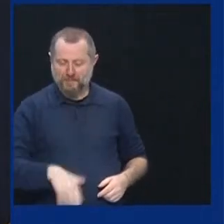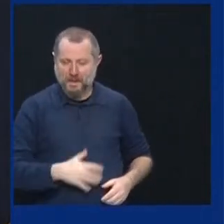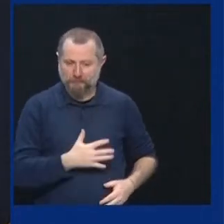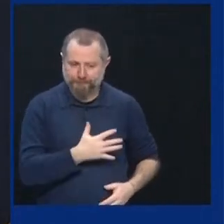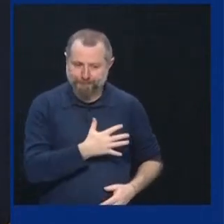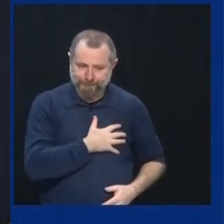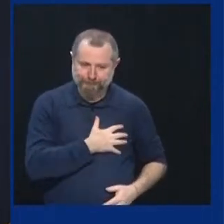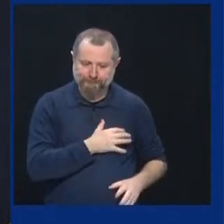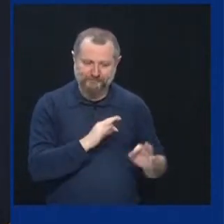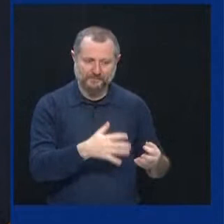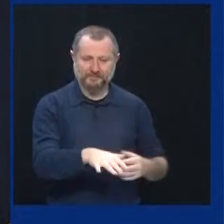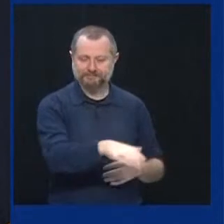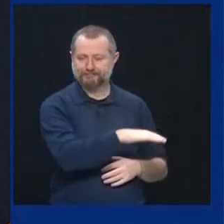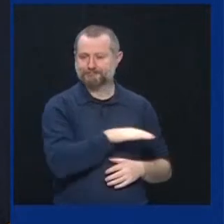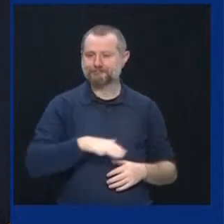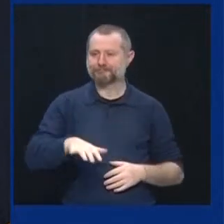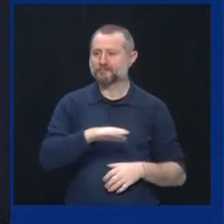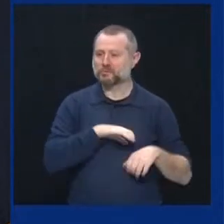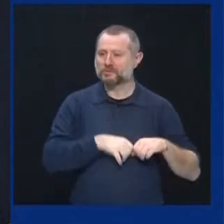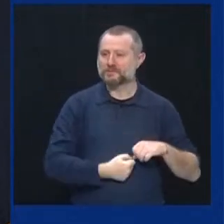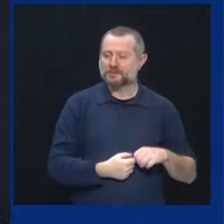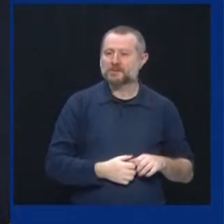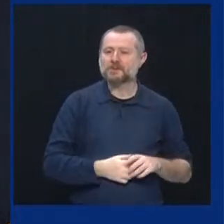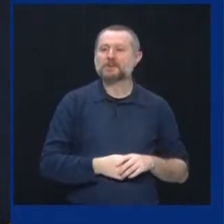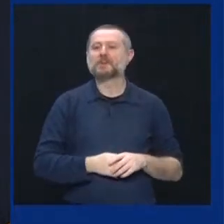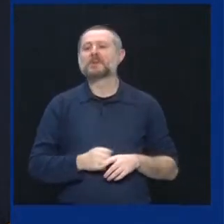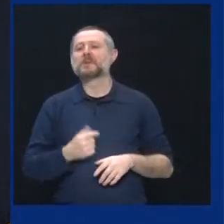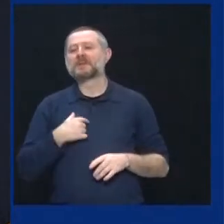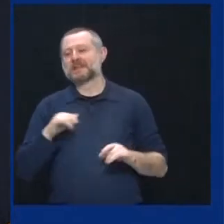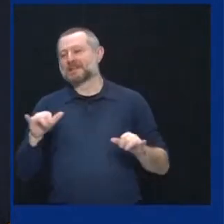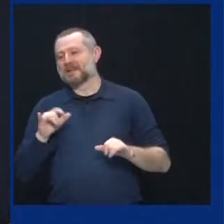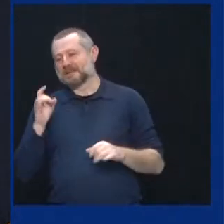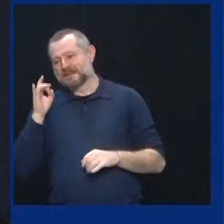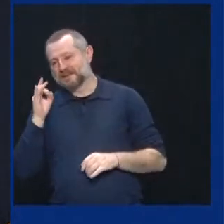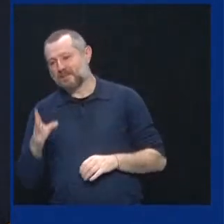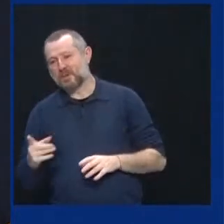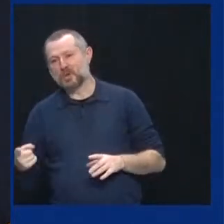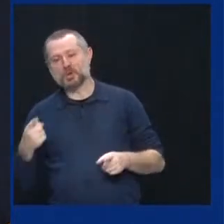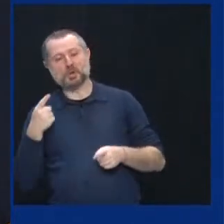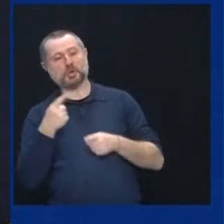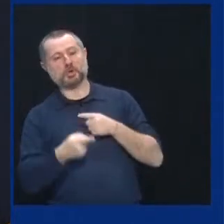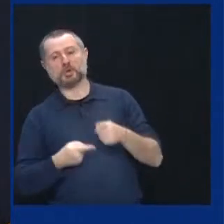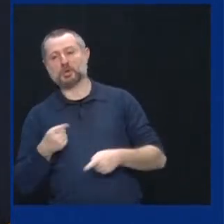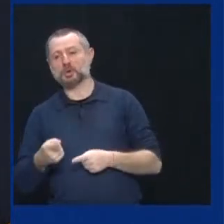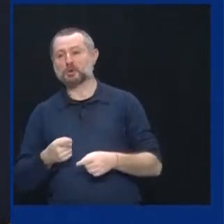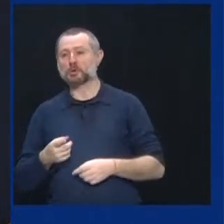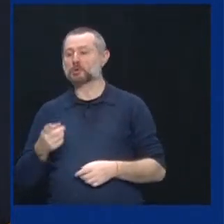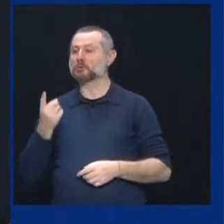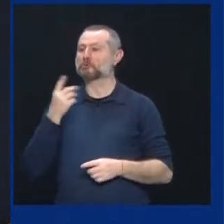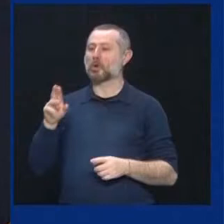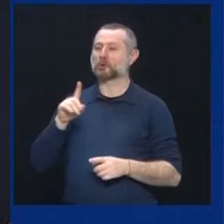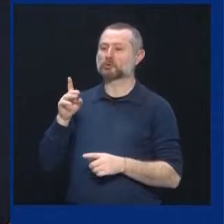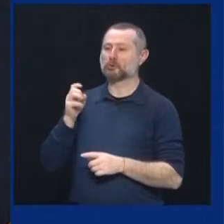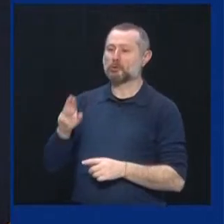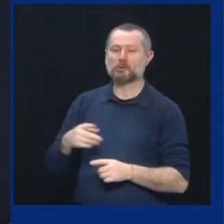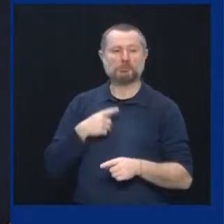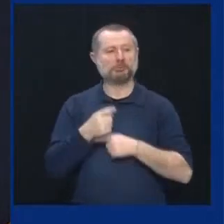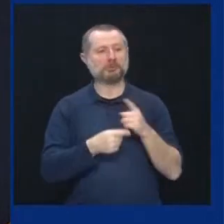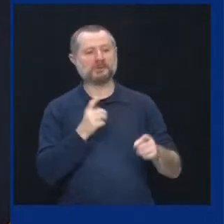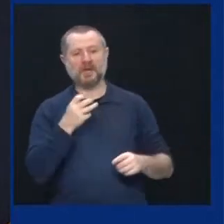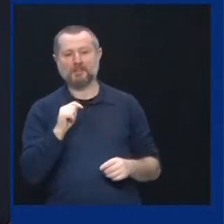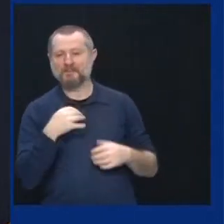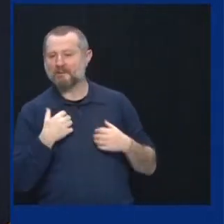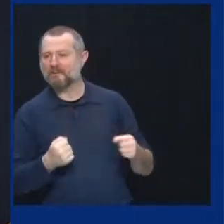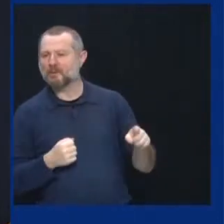about. I also think it's terrible that they attack the health department and Dr. Zucker, but that's just the